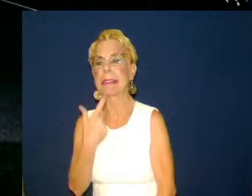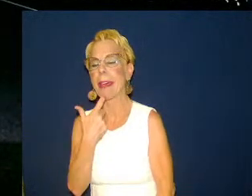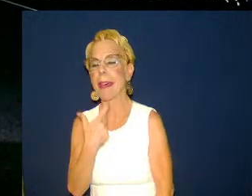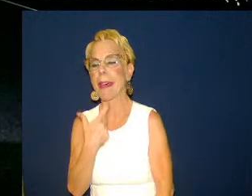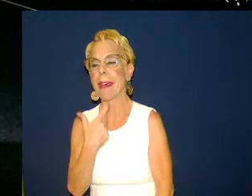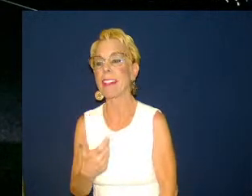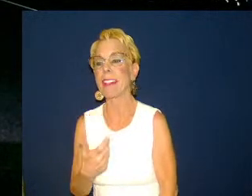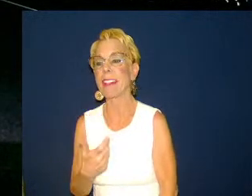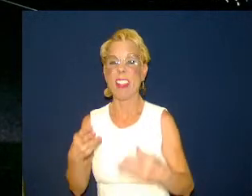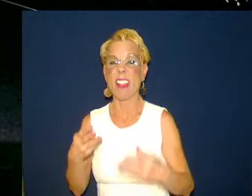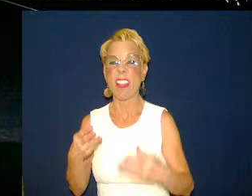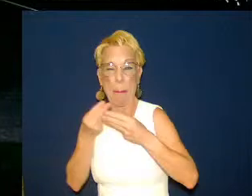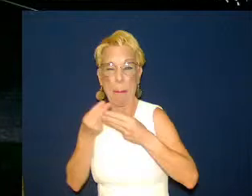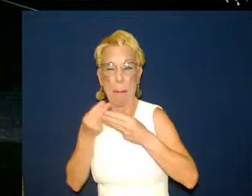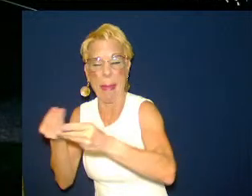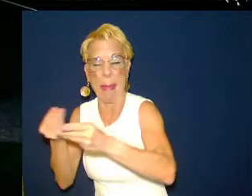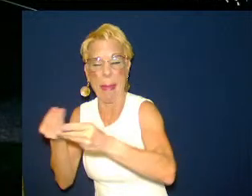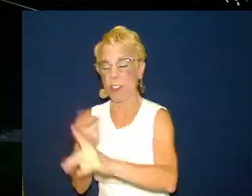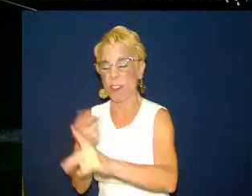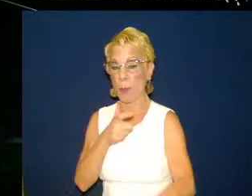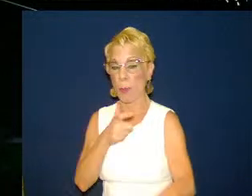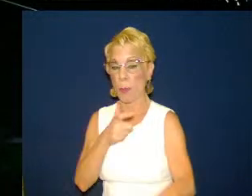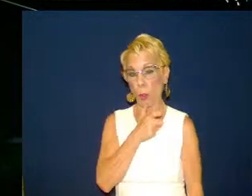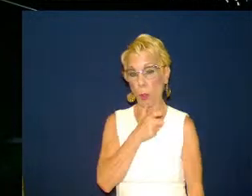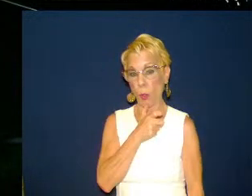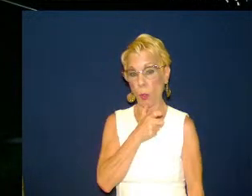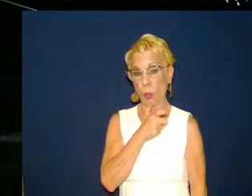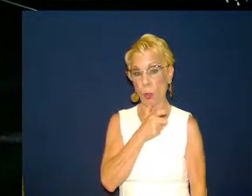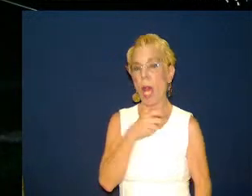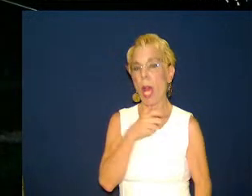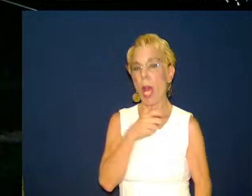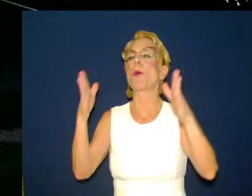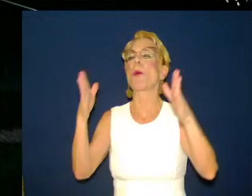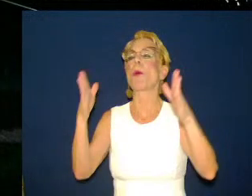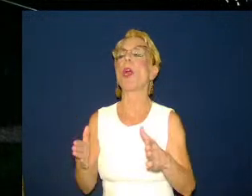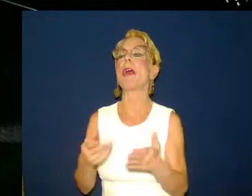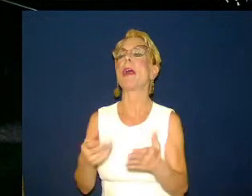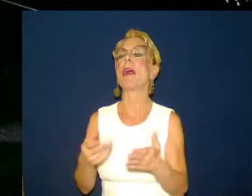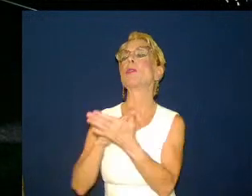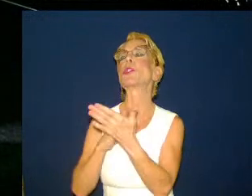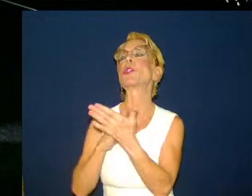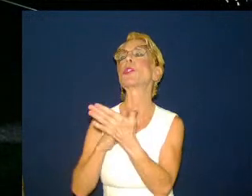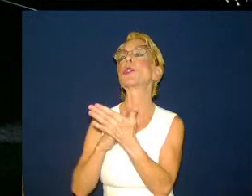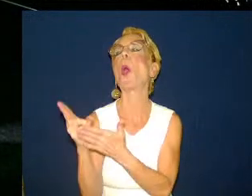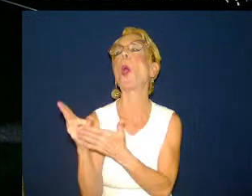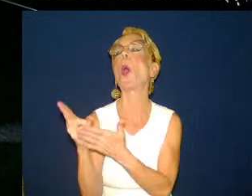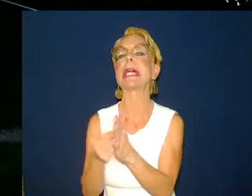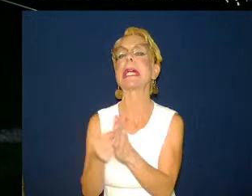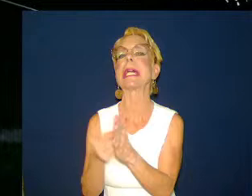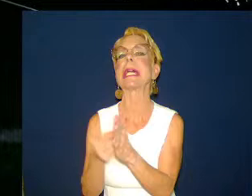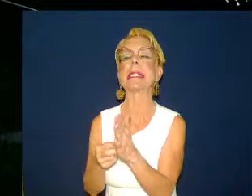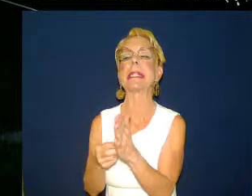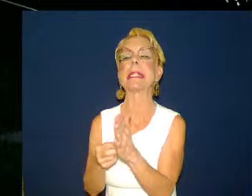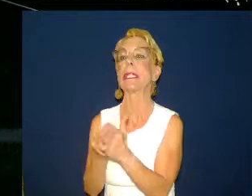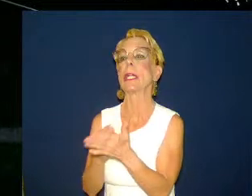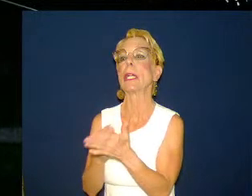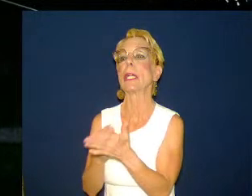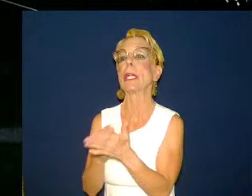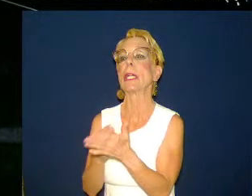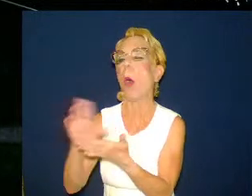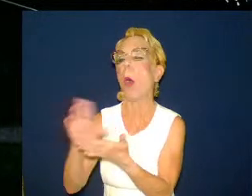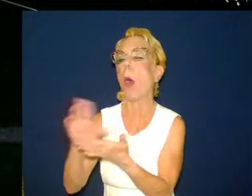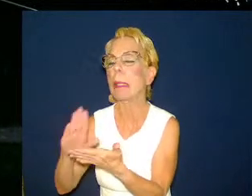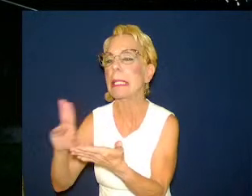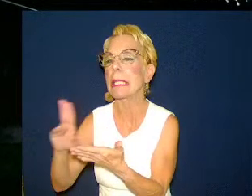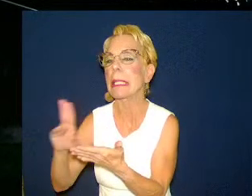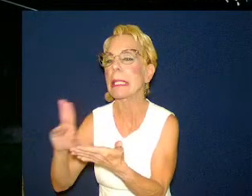old Bob Black books to study the definitions of these words that he made us do several years ago. And man,